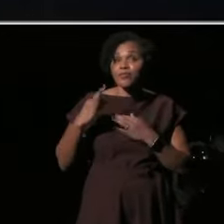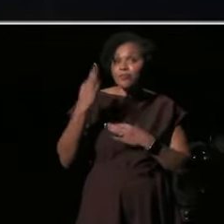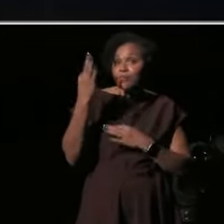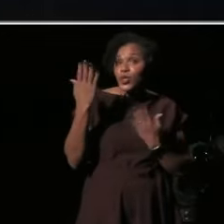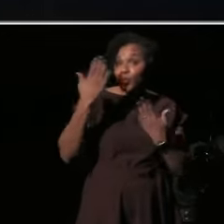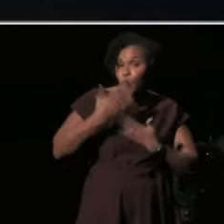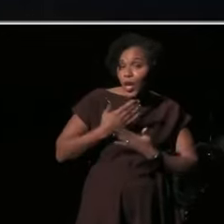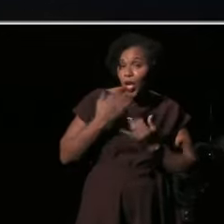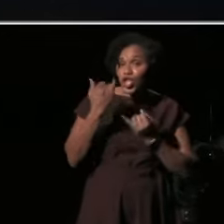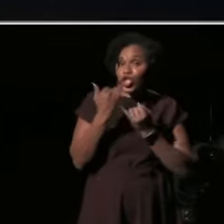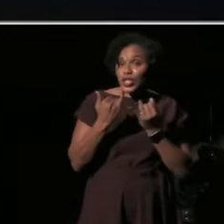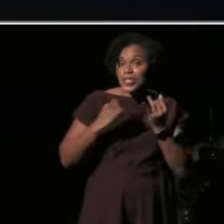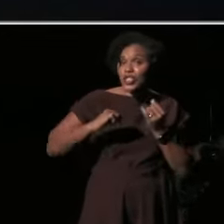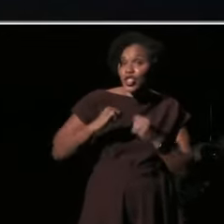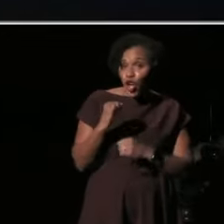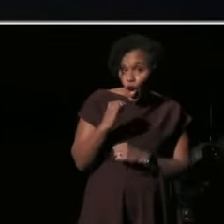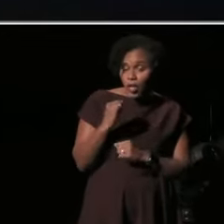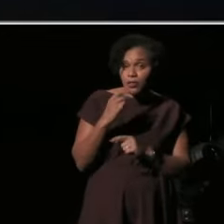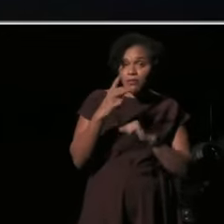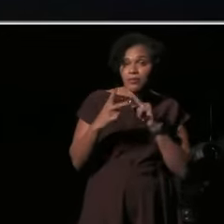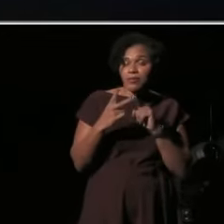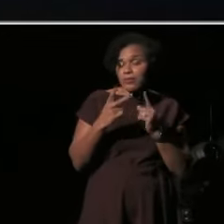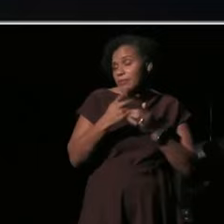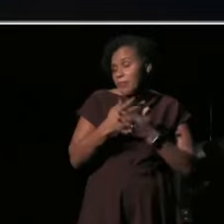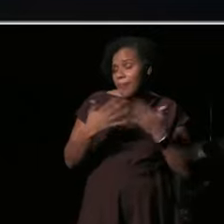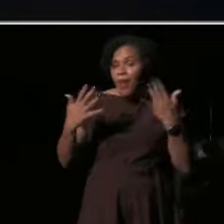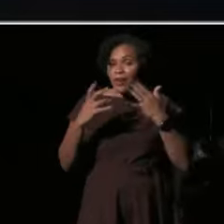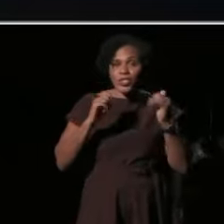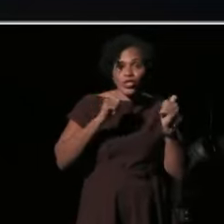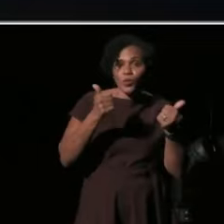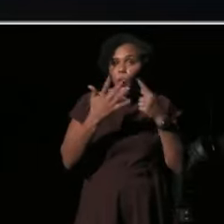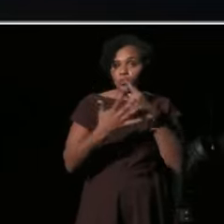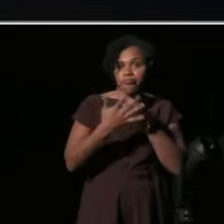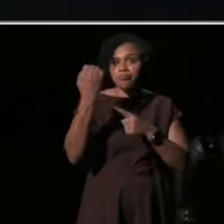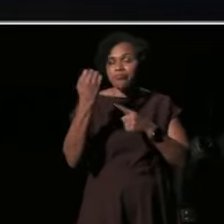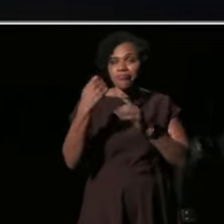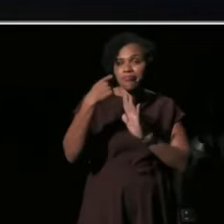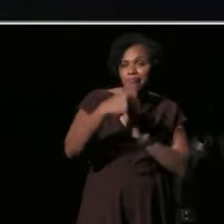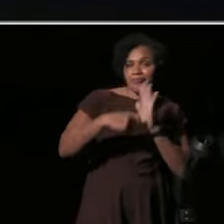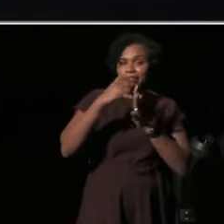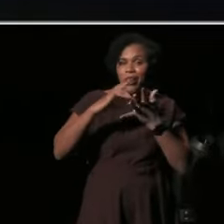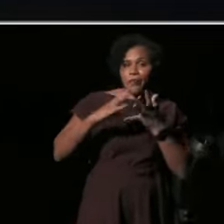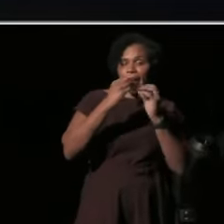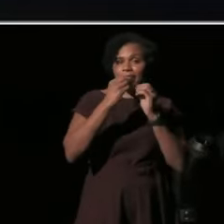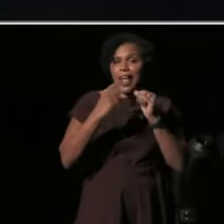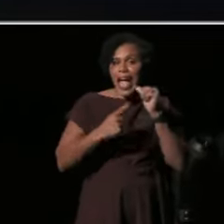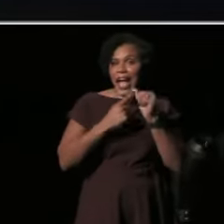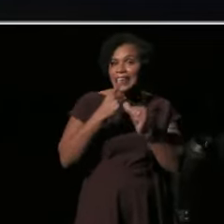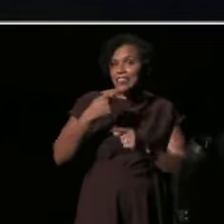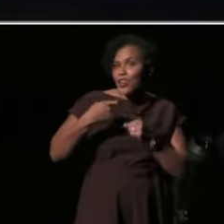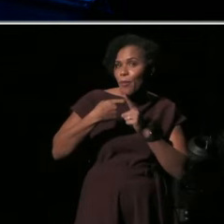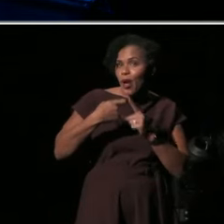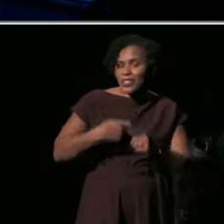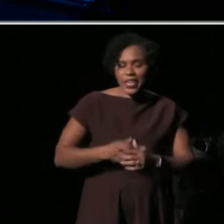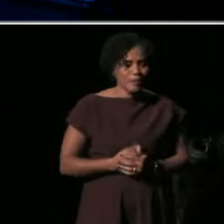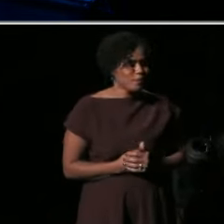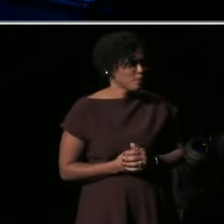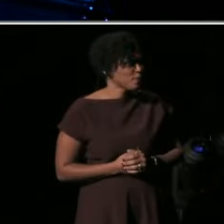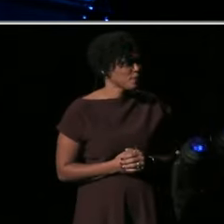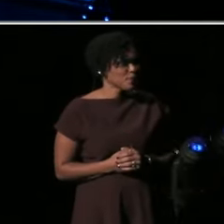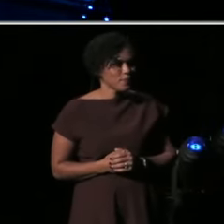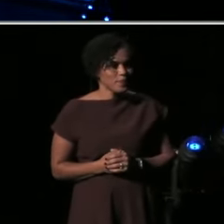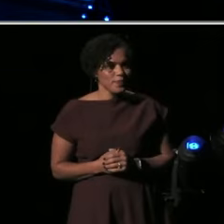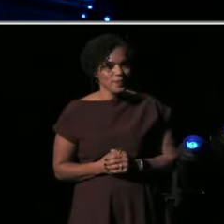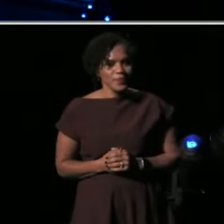is Shanida Scotland and multi-award winning filmmaker Asif Kapadia.